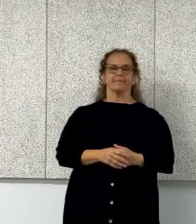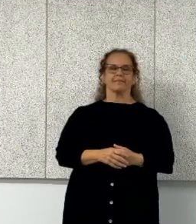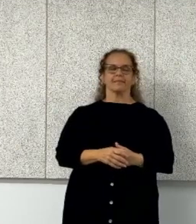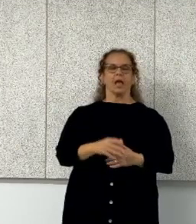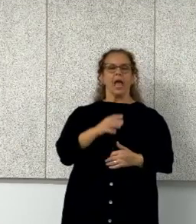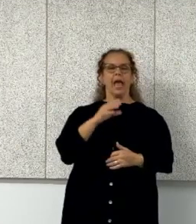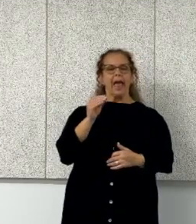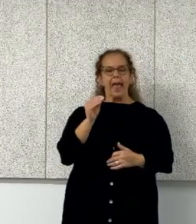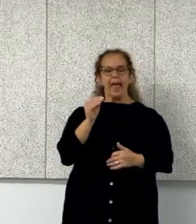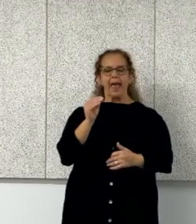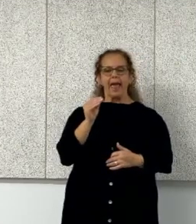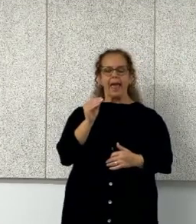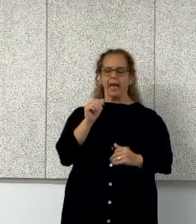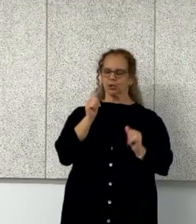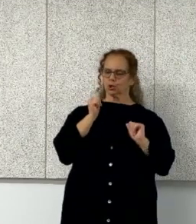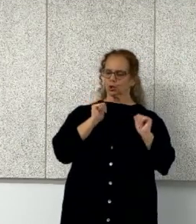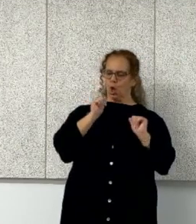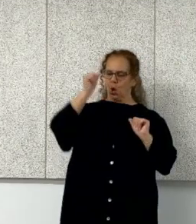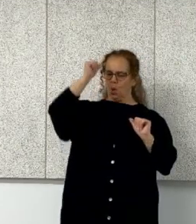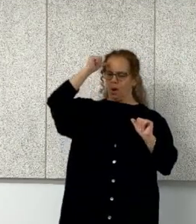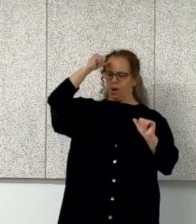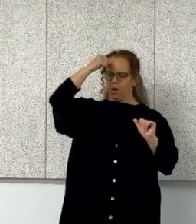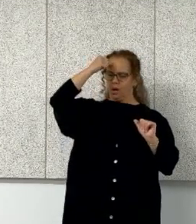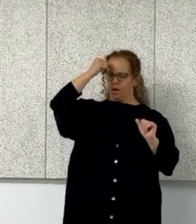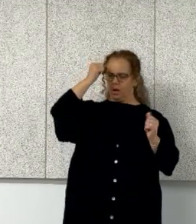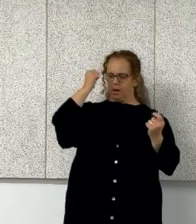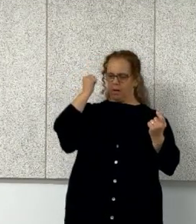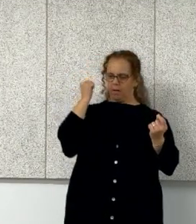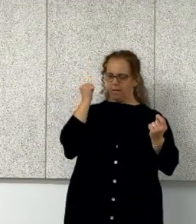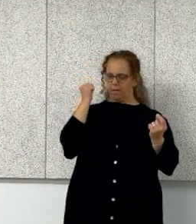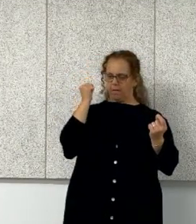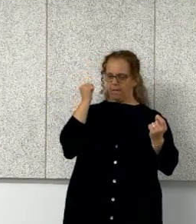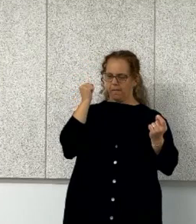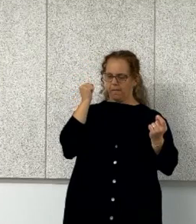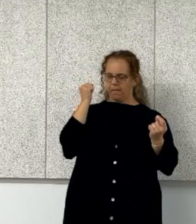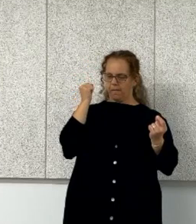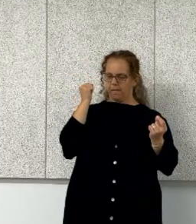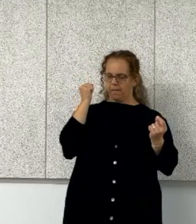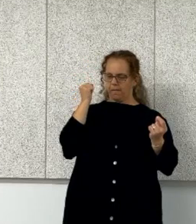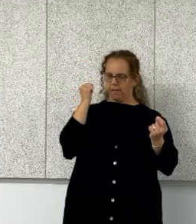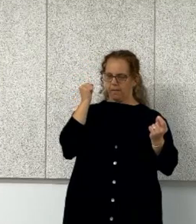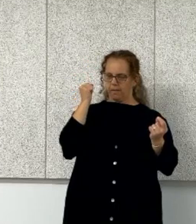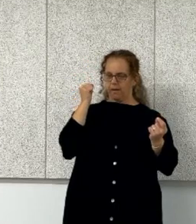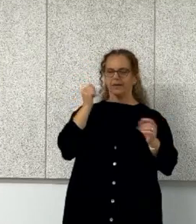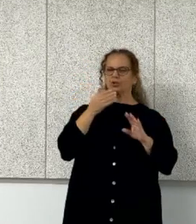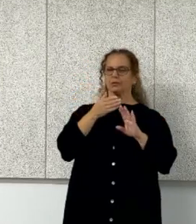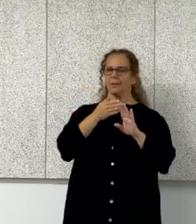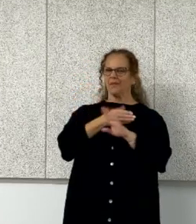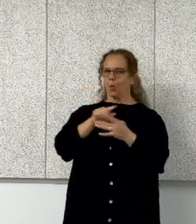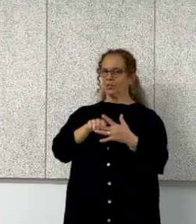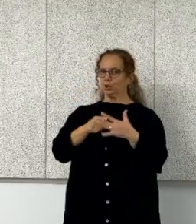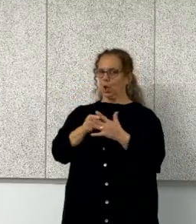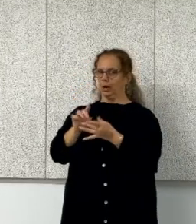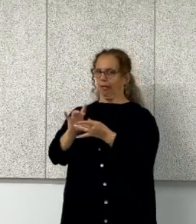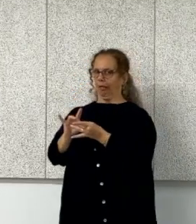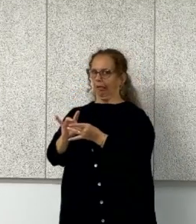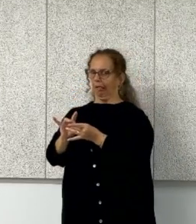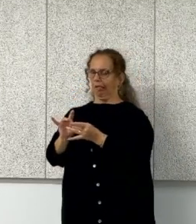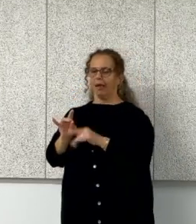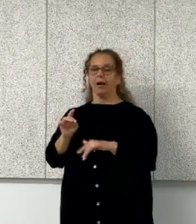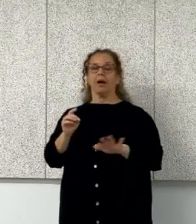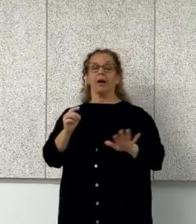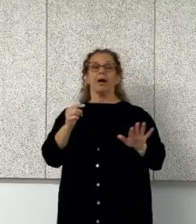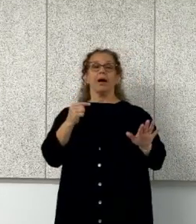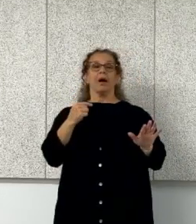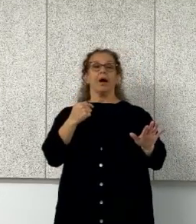And a little bit about a show that I'm gonna say the answer that I shared with y'all right before this. And I am totally